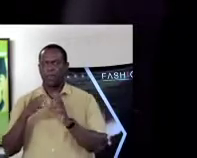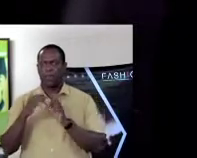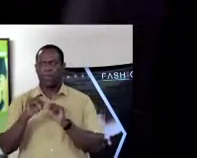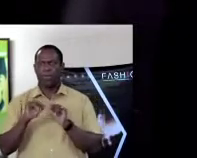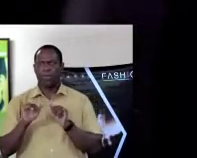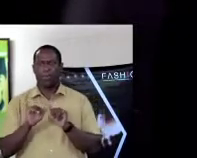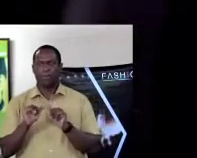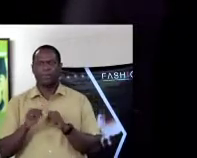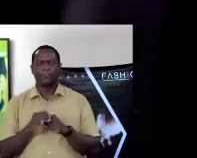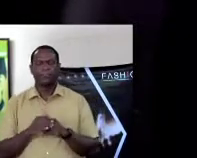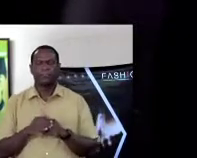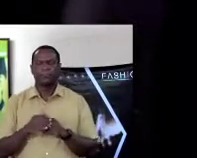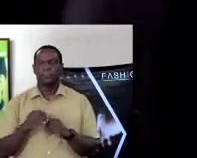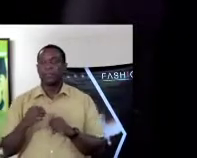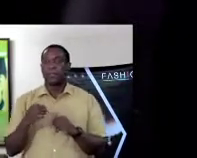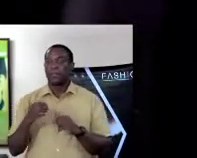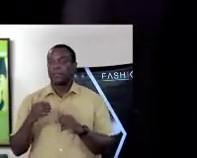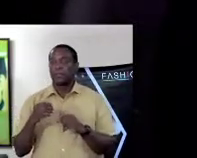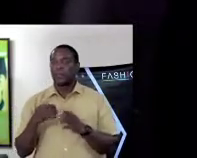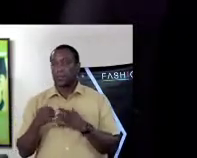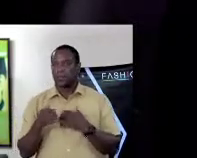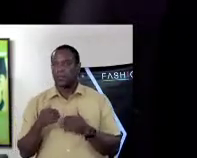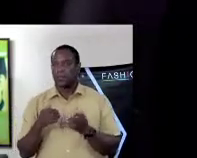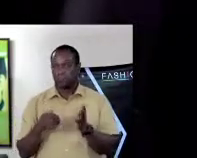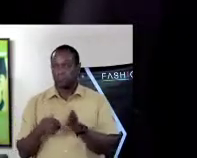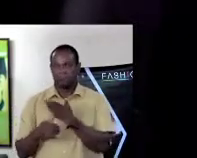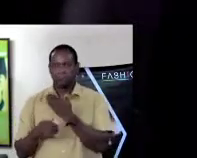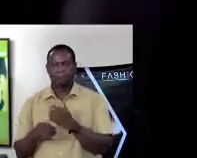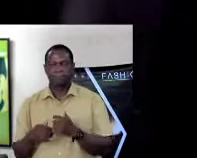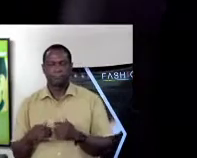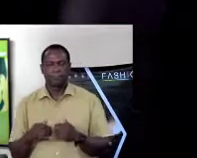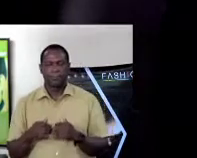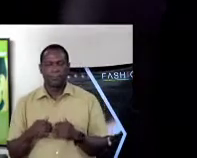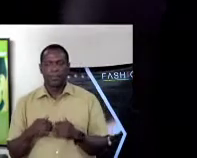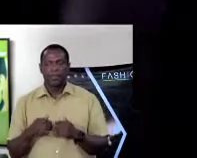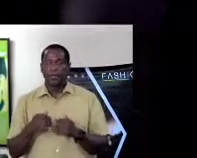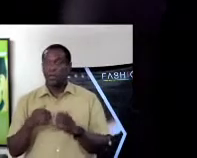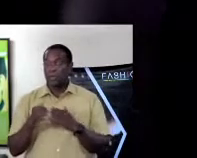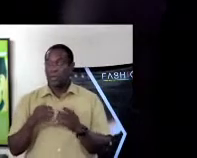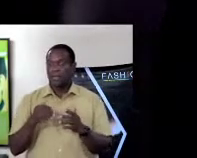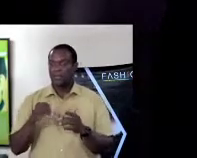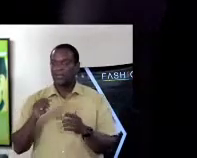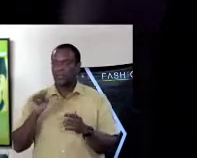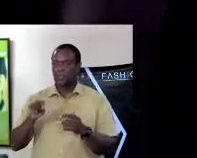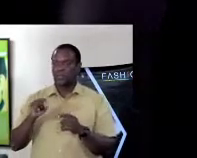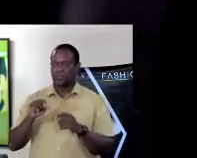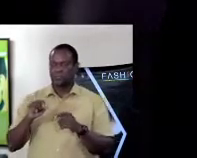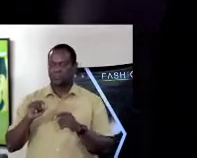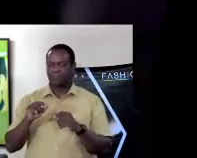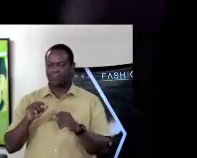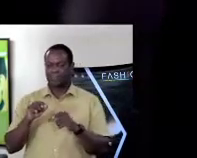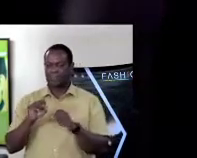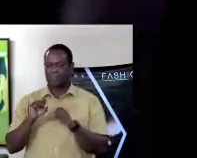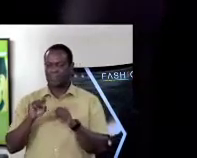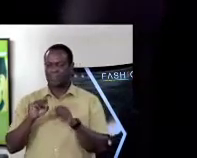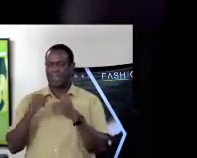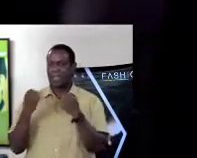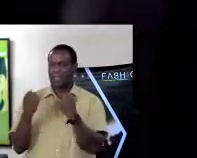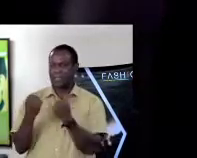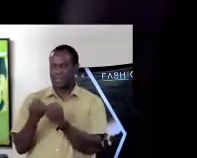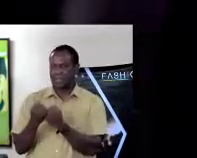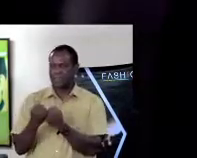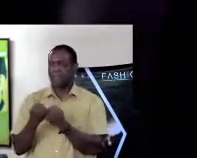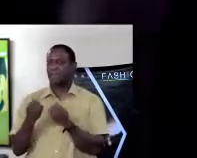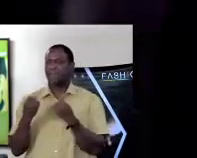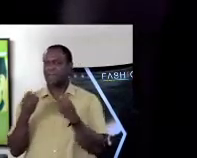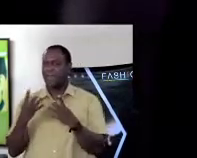this material? They're interested in the story. So when the designers weren't there, I had to be versed in selling the story, and they're